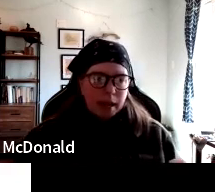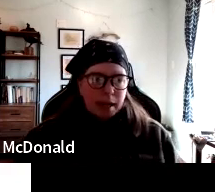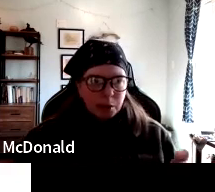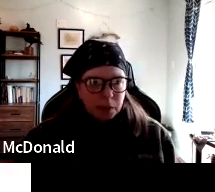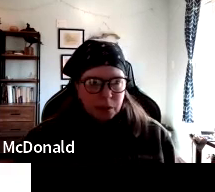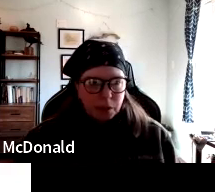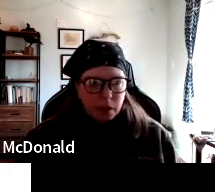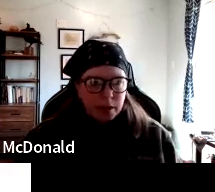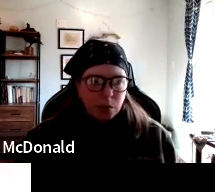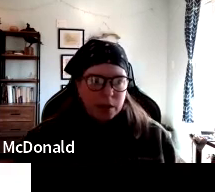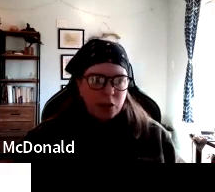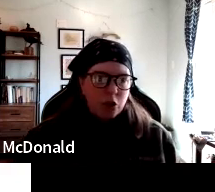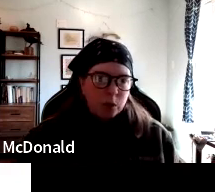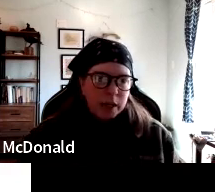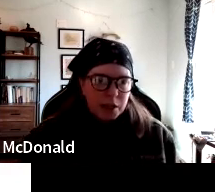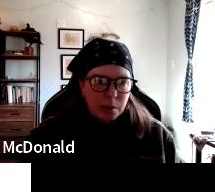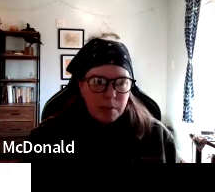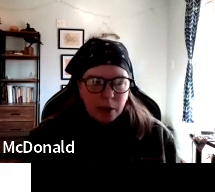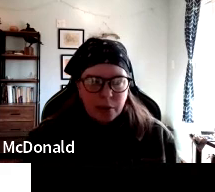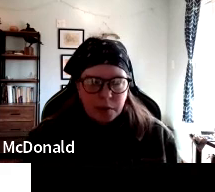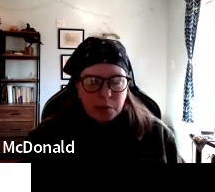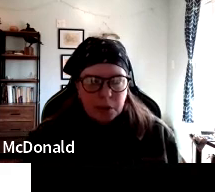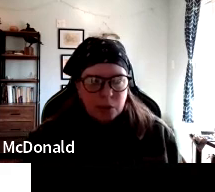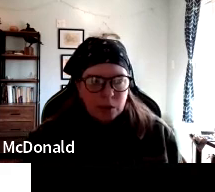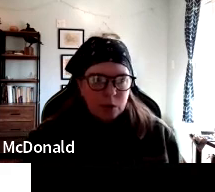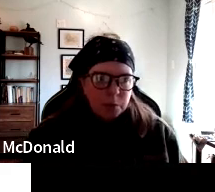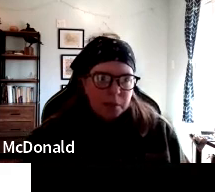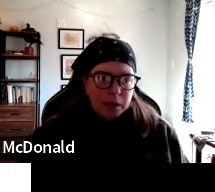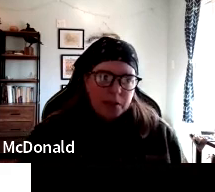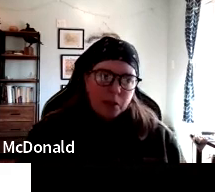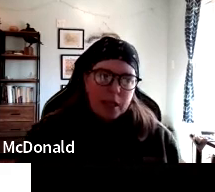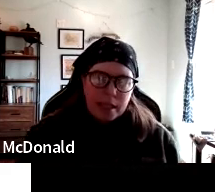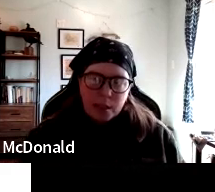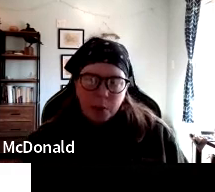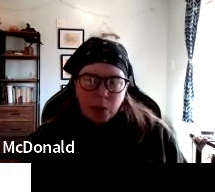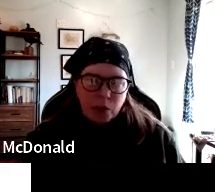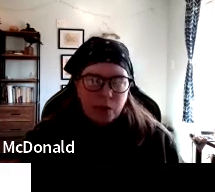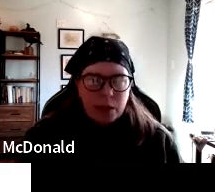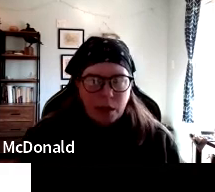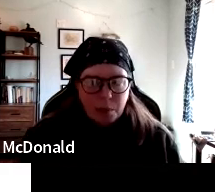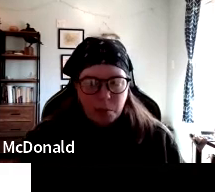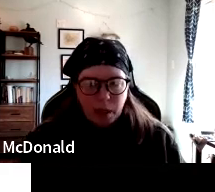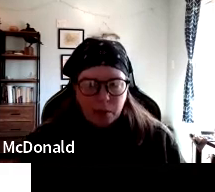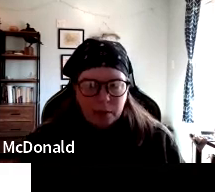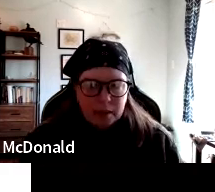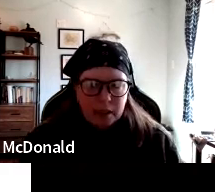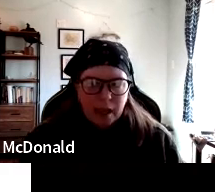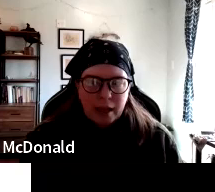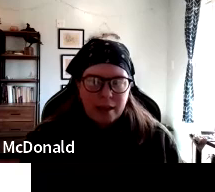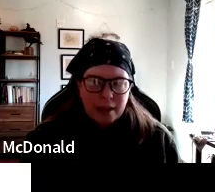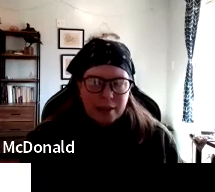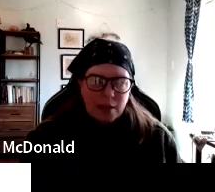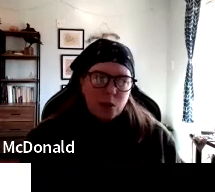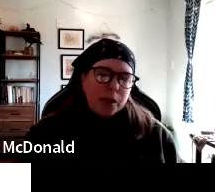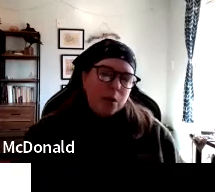But take your balloon and you want to stretch the mouth of the balloon a little bit, because you're going to need to put it over the top of the bottle.